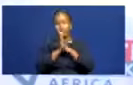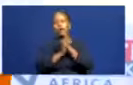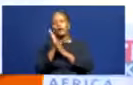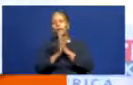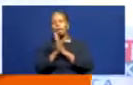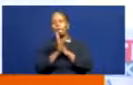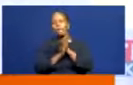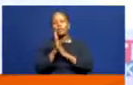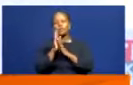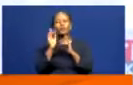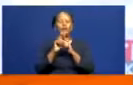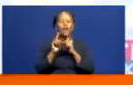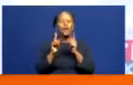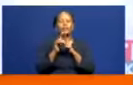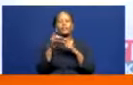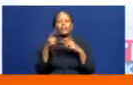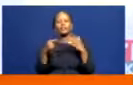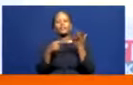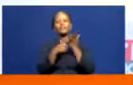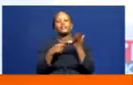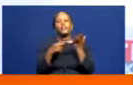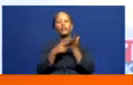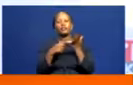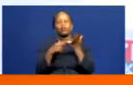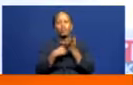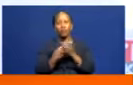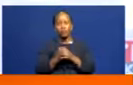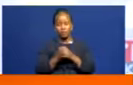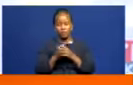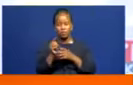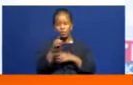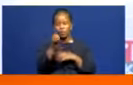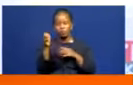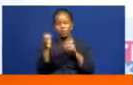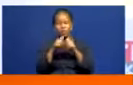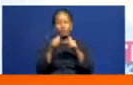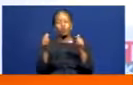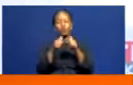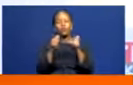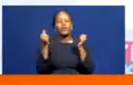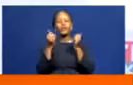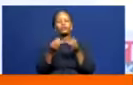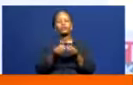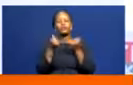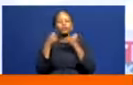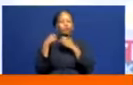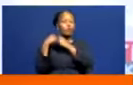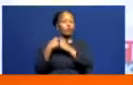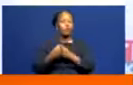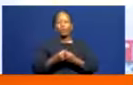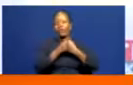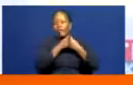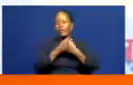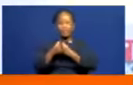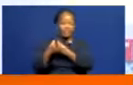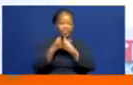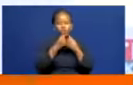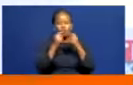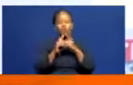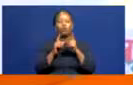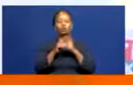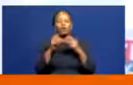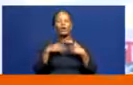and advanced technology. You are well equipped to tackle these challenges and build a better